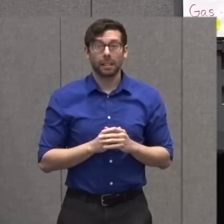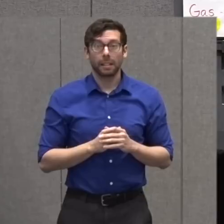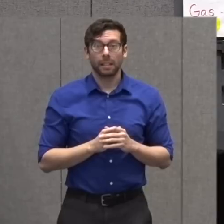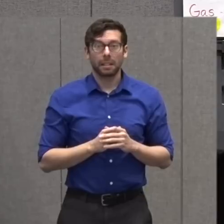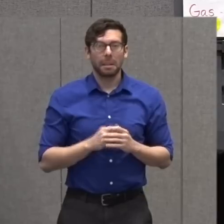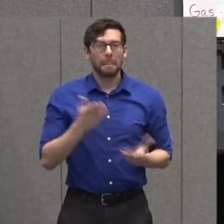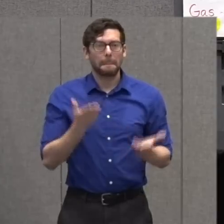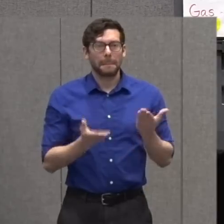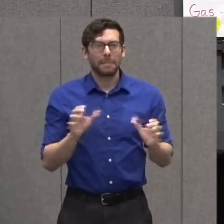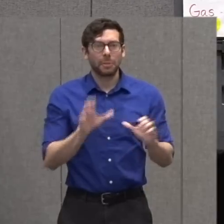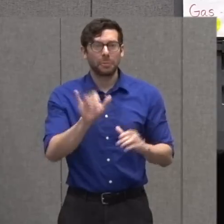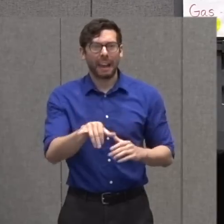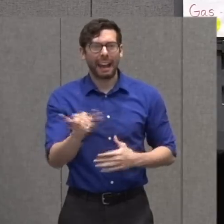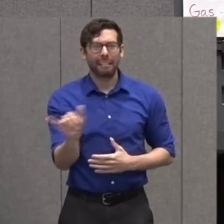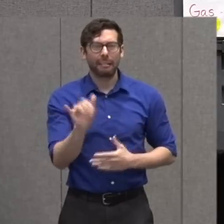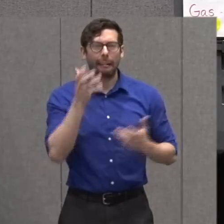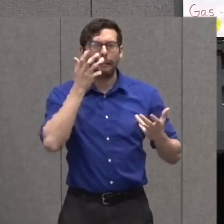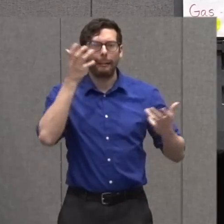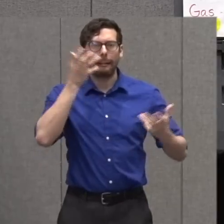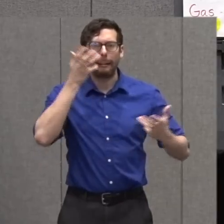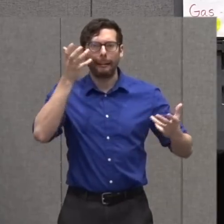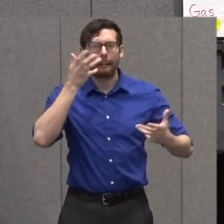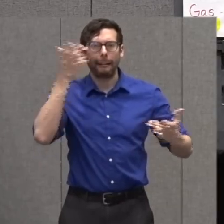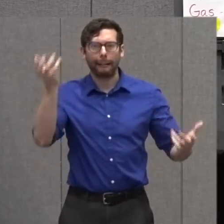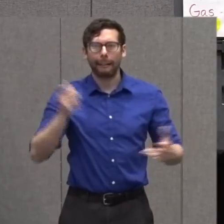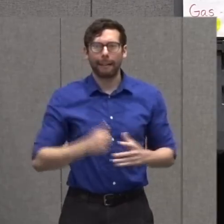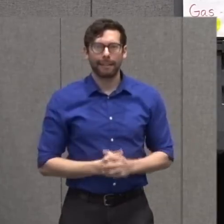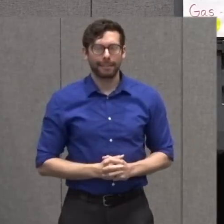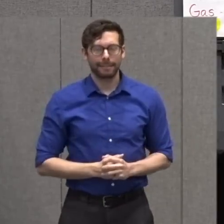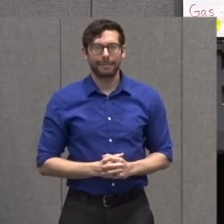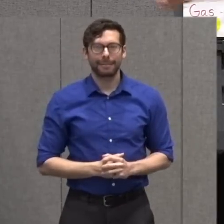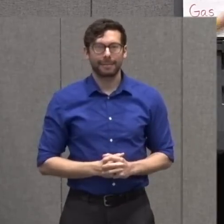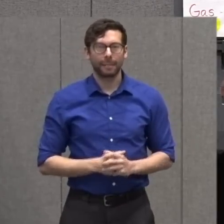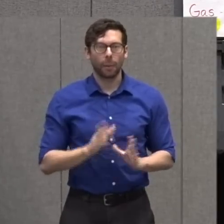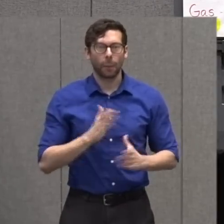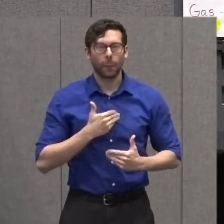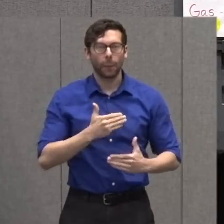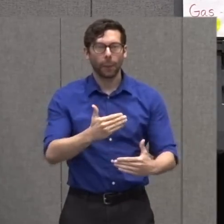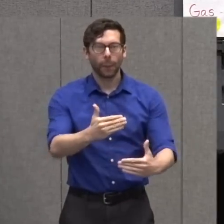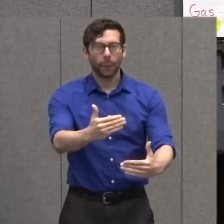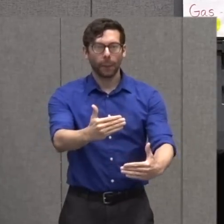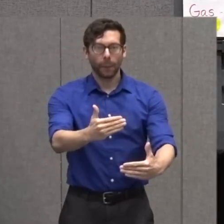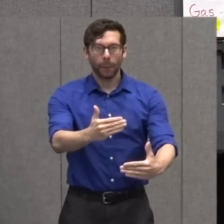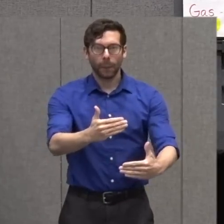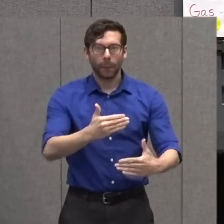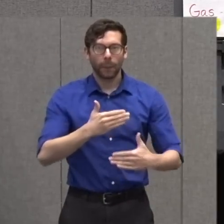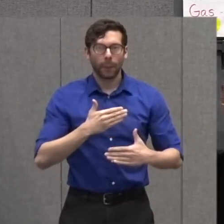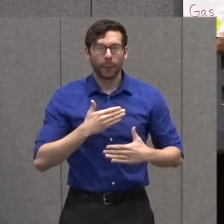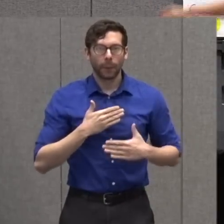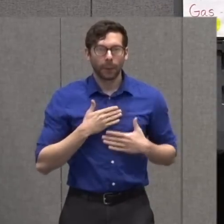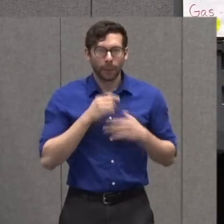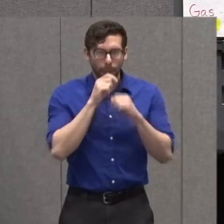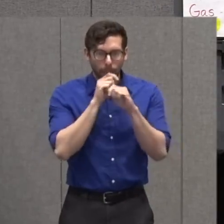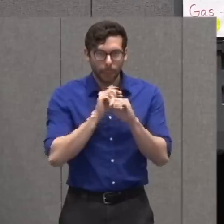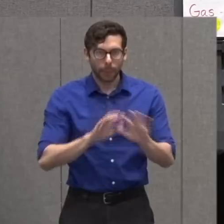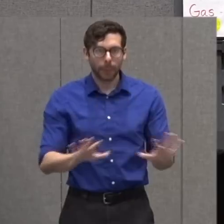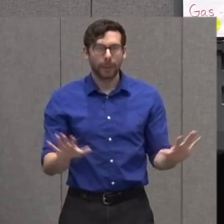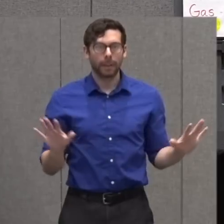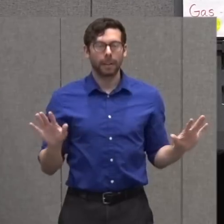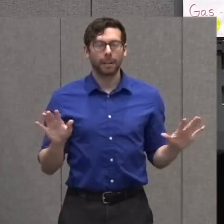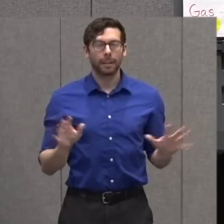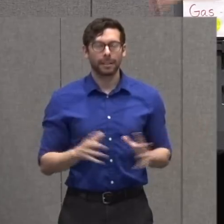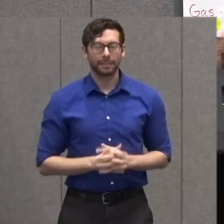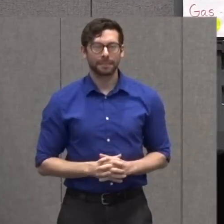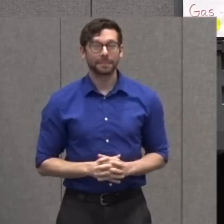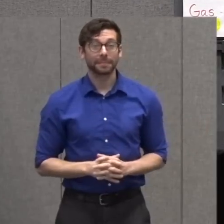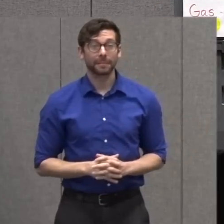you might want to go, Be a monkey. Take a deep breath in and a whoosh out.